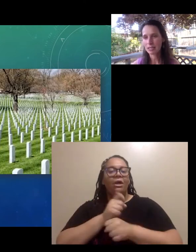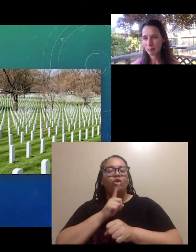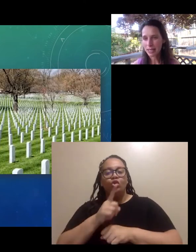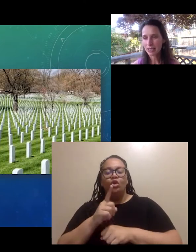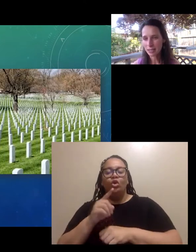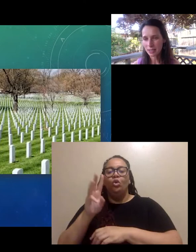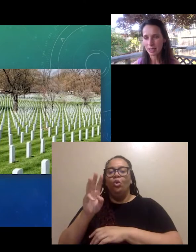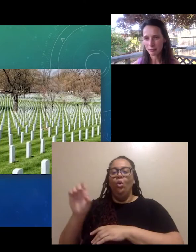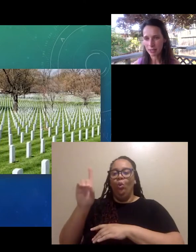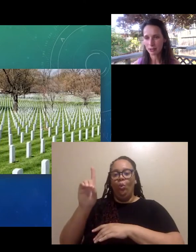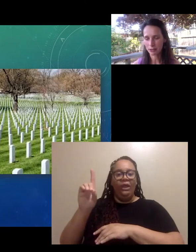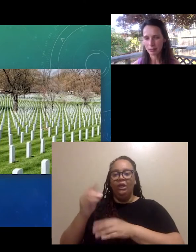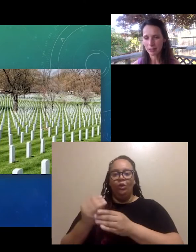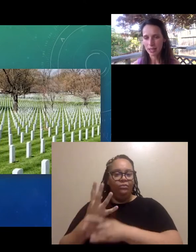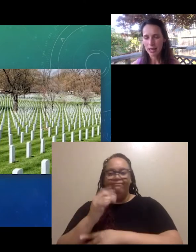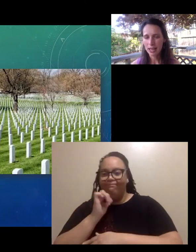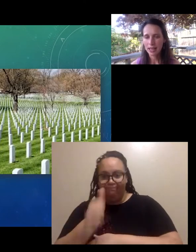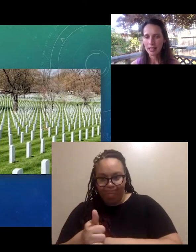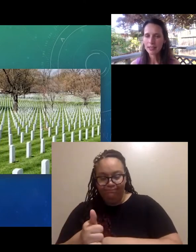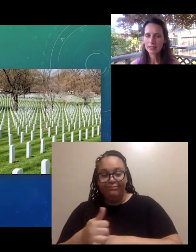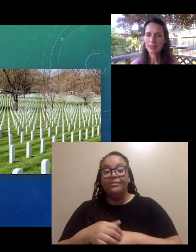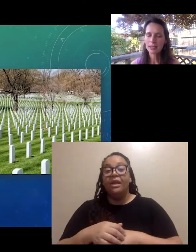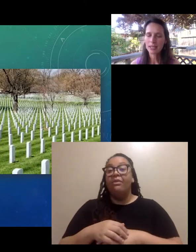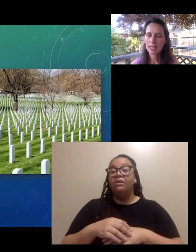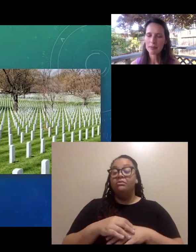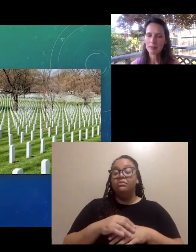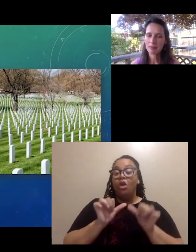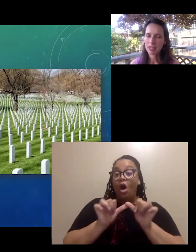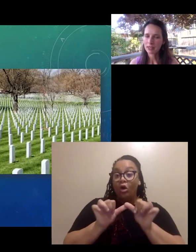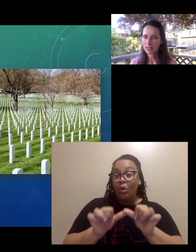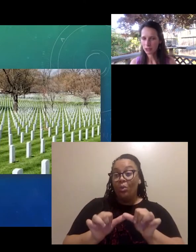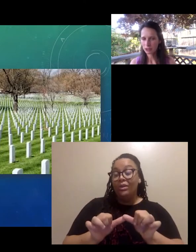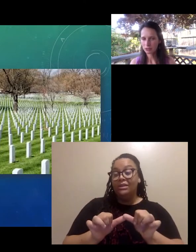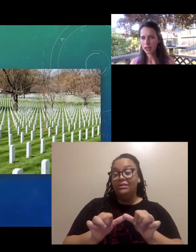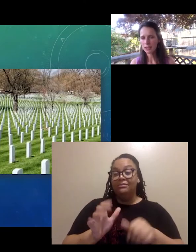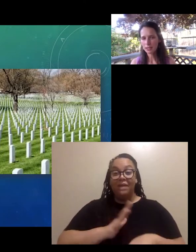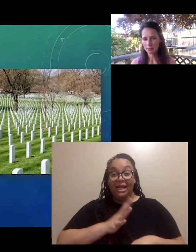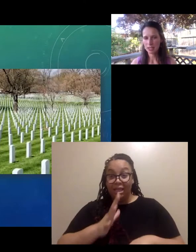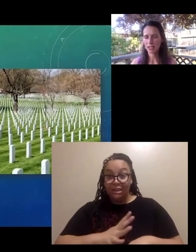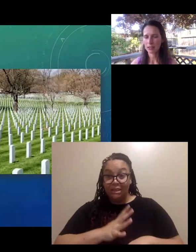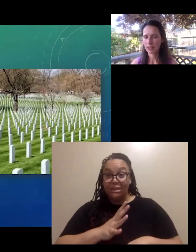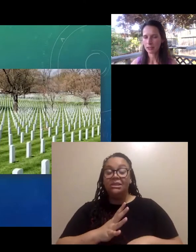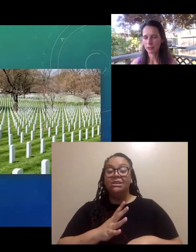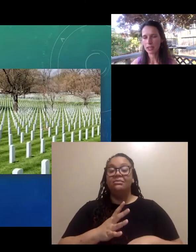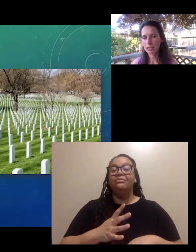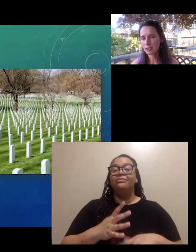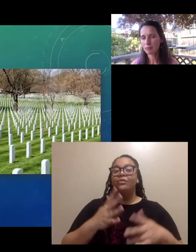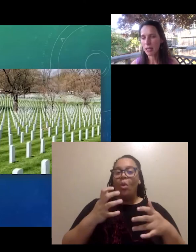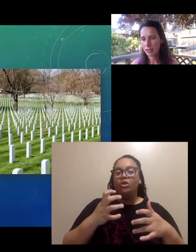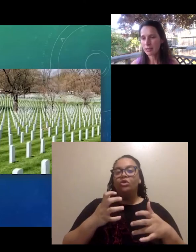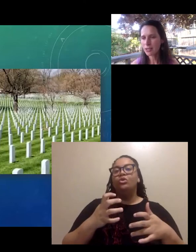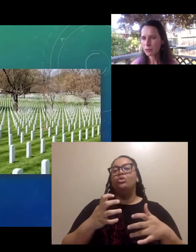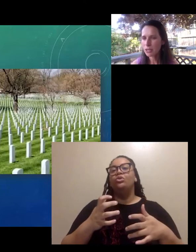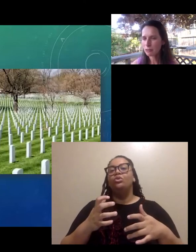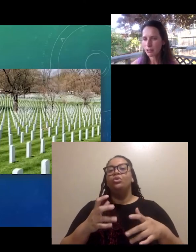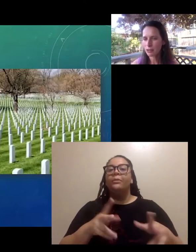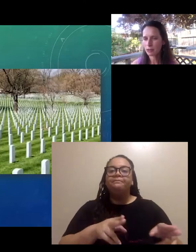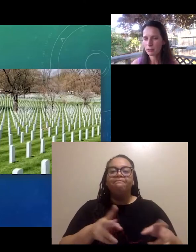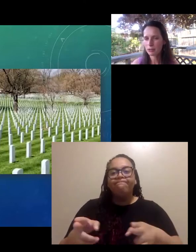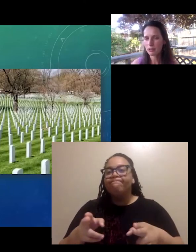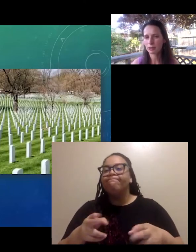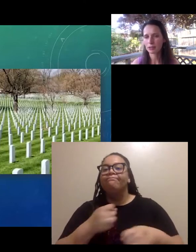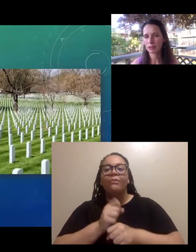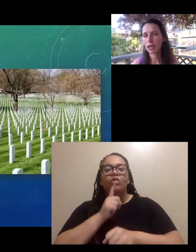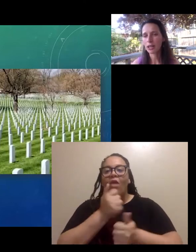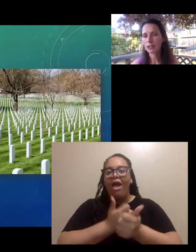the ongoing maintenance of these grounds. And this is, um, these lawn cemeteries for ease of maintenance, really for